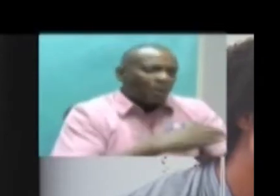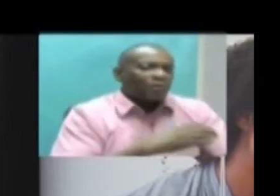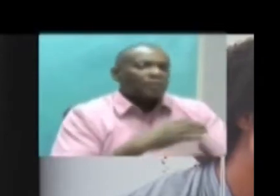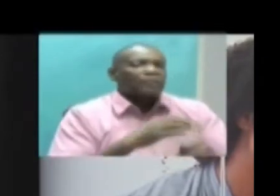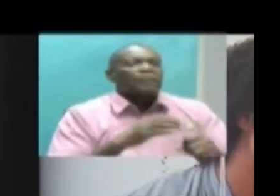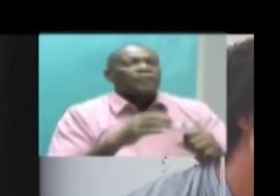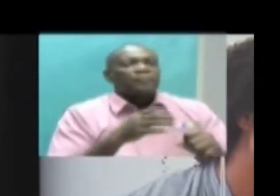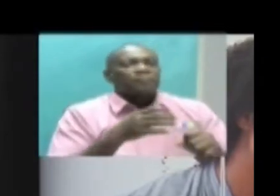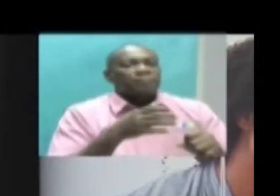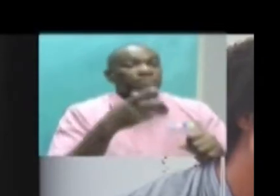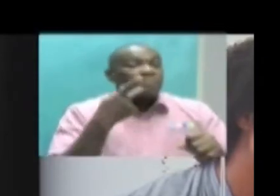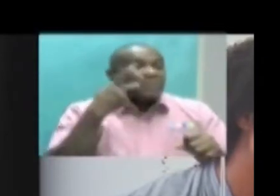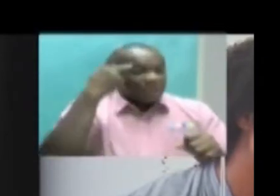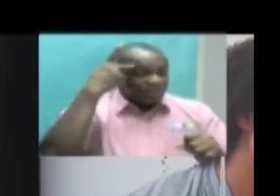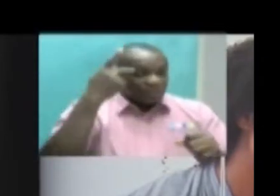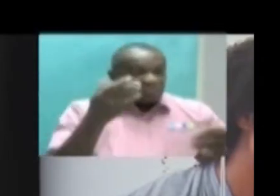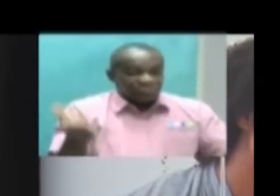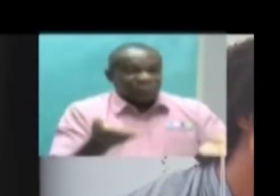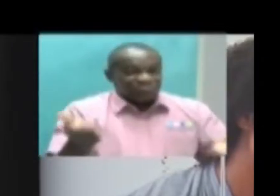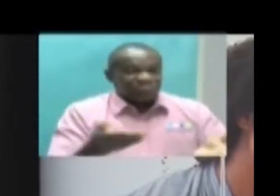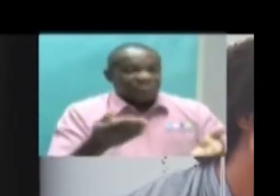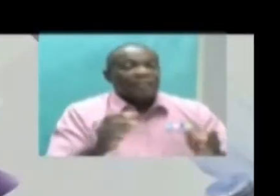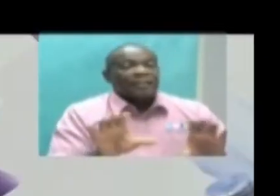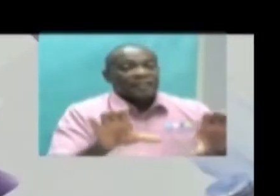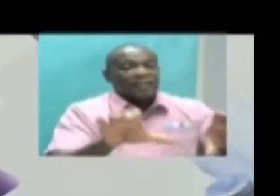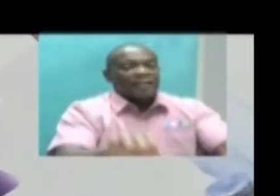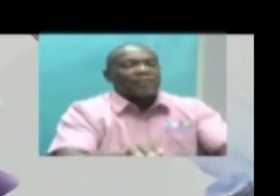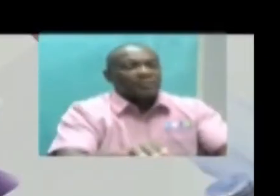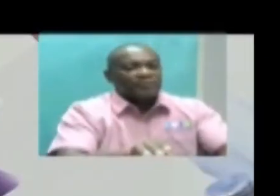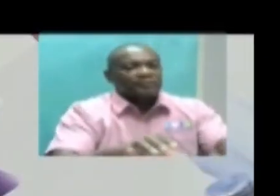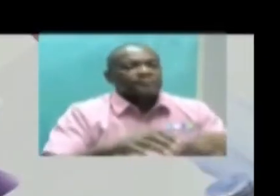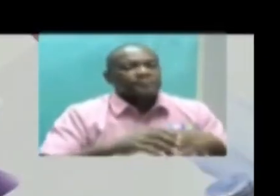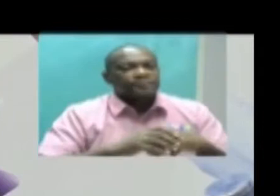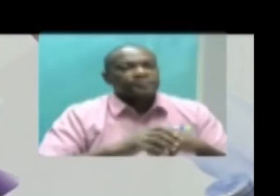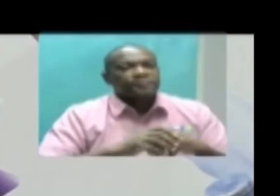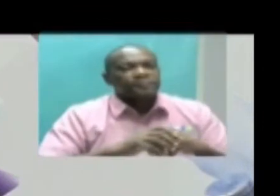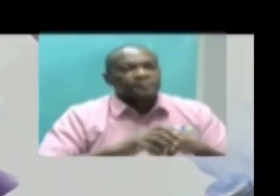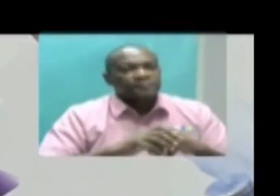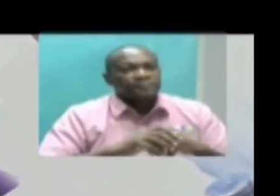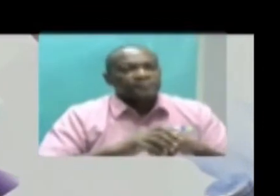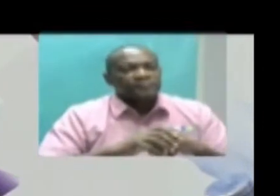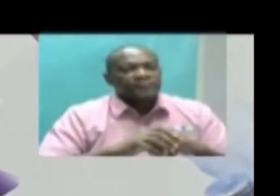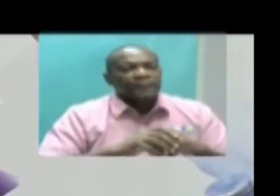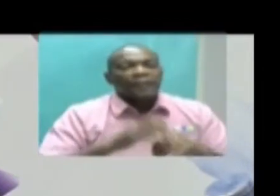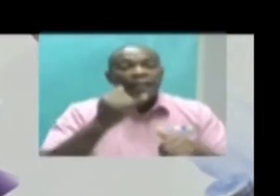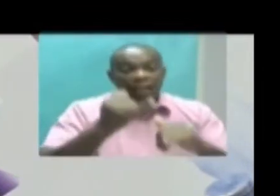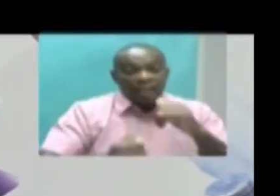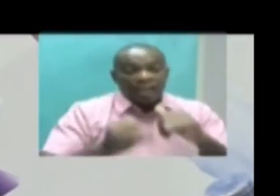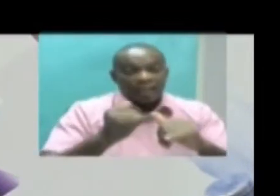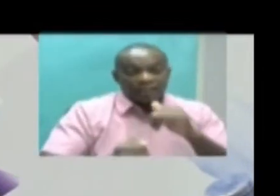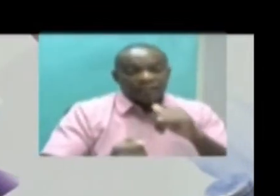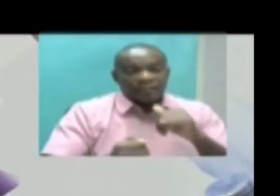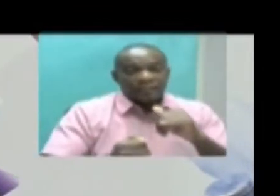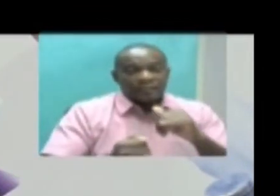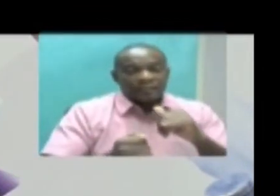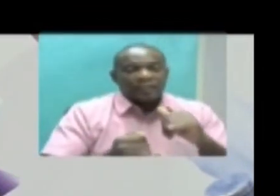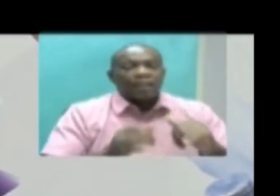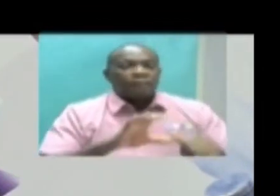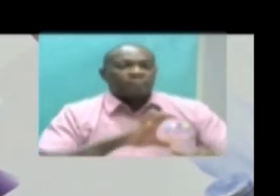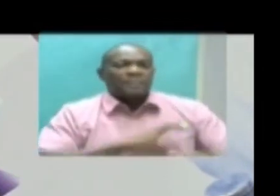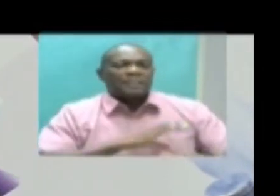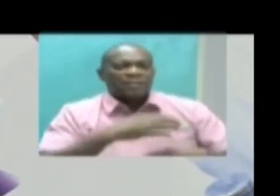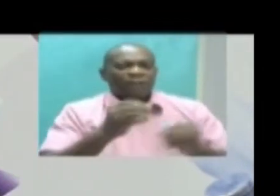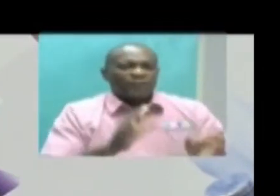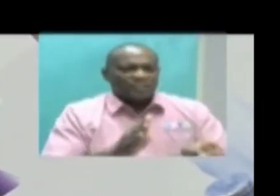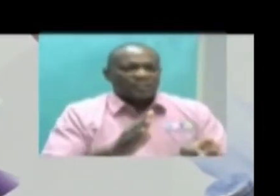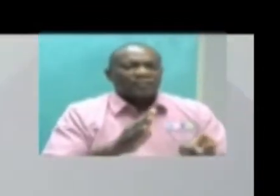a more positive parenting practice. Rounding off our presenters, we have Inspector Daniel Hernandez. He's